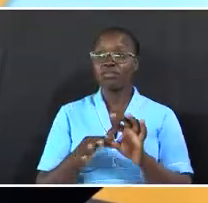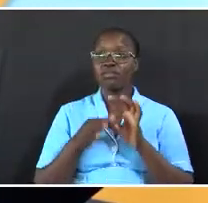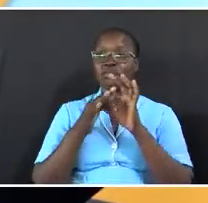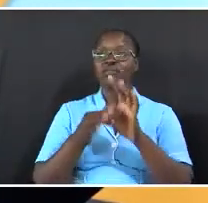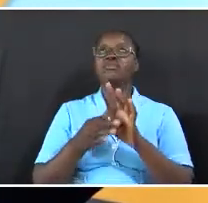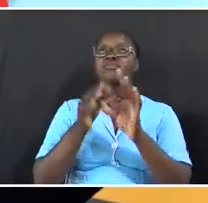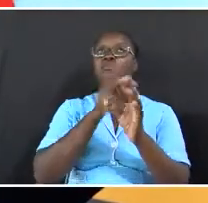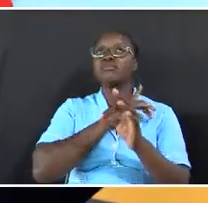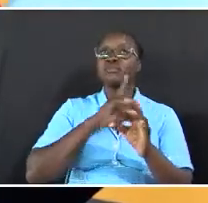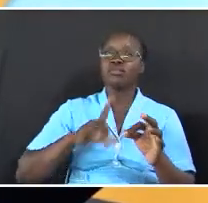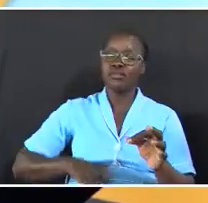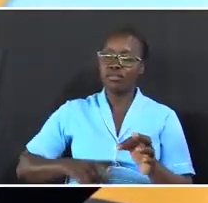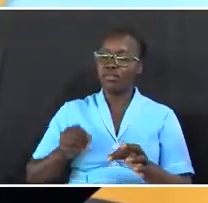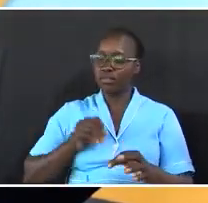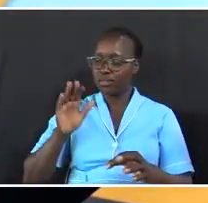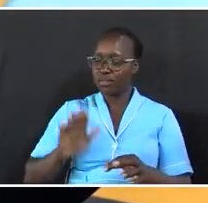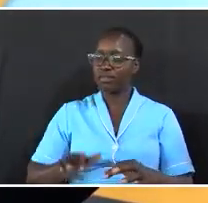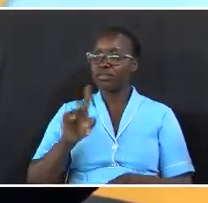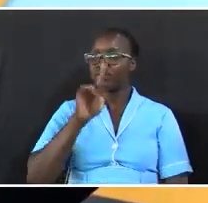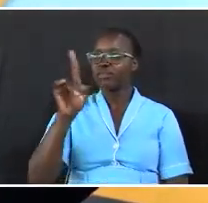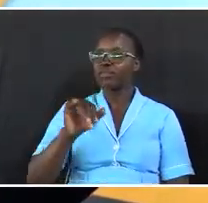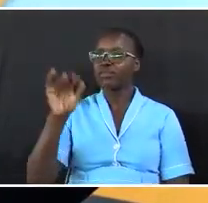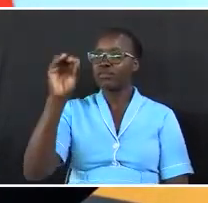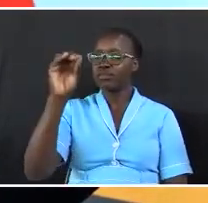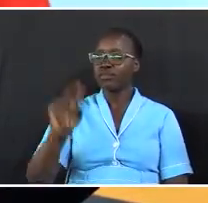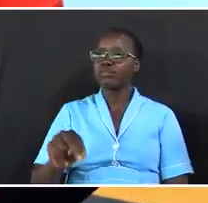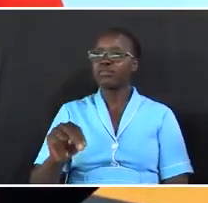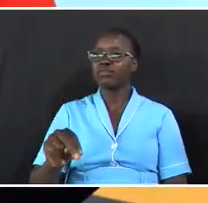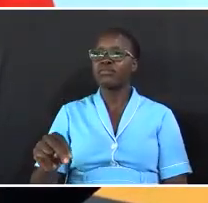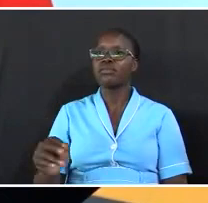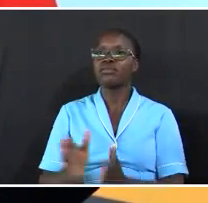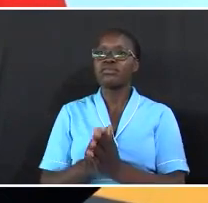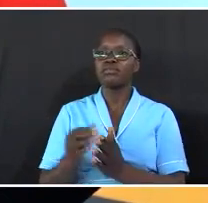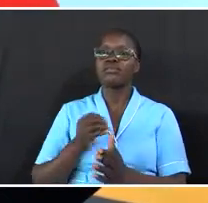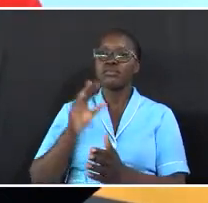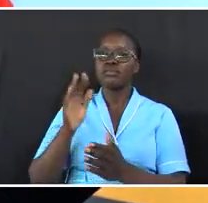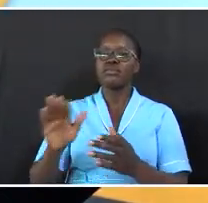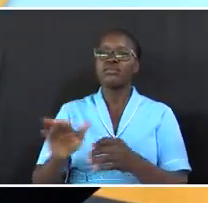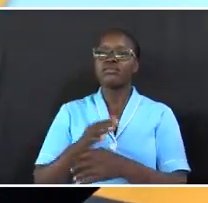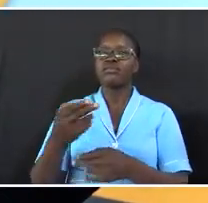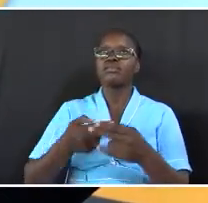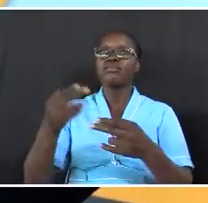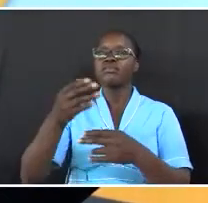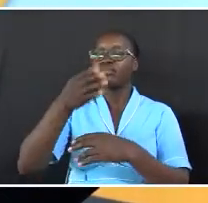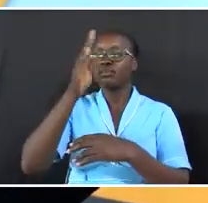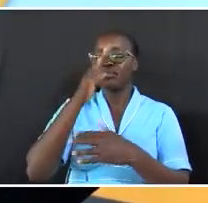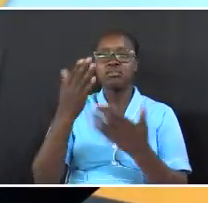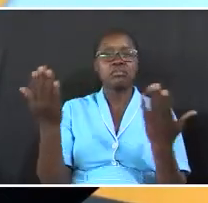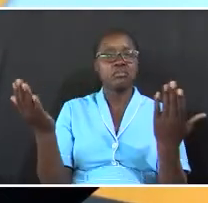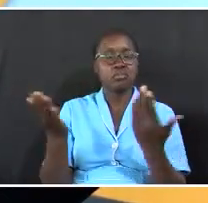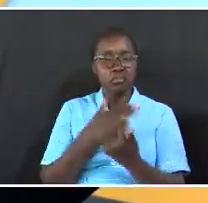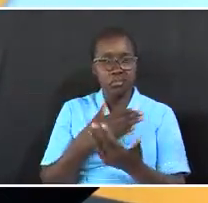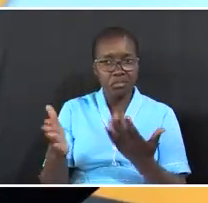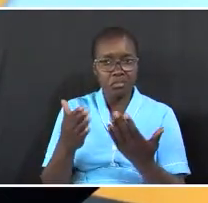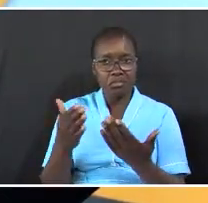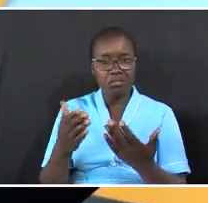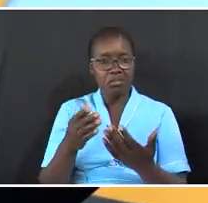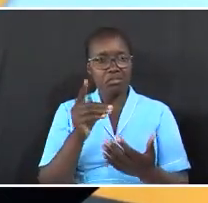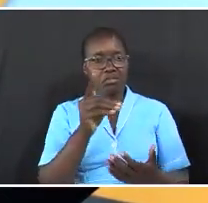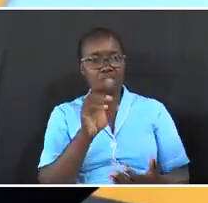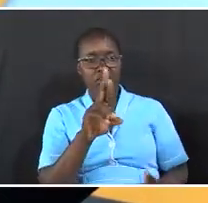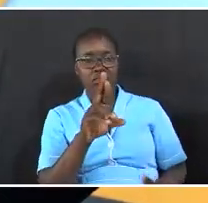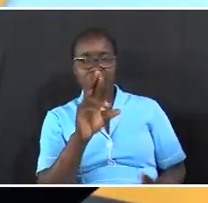of the Lord, the daughter of Zion, and the daughter of the Most High God. Whether I am placed in Dorcas or women ministries,